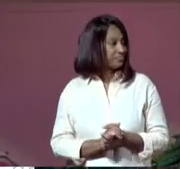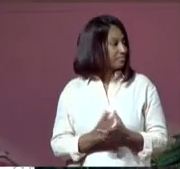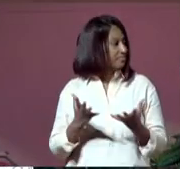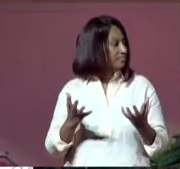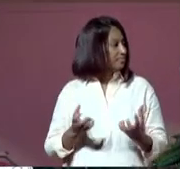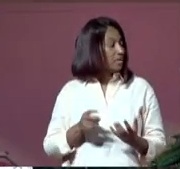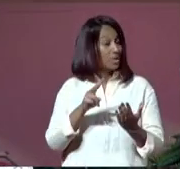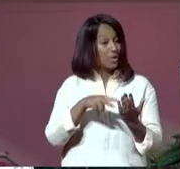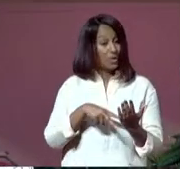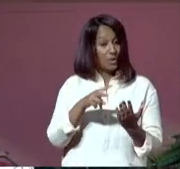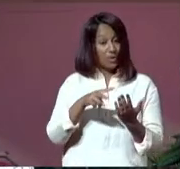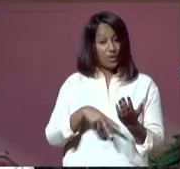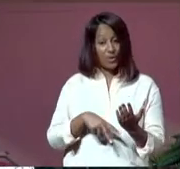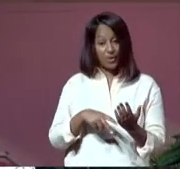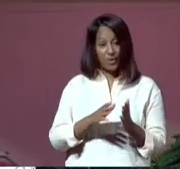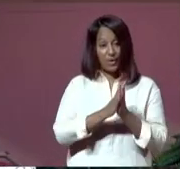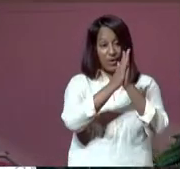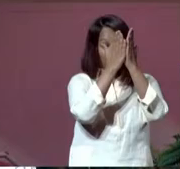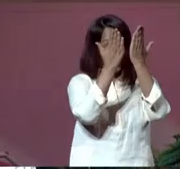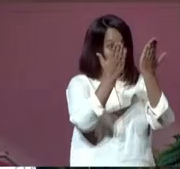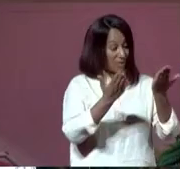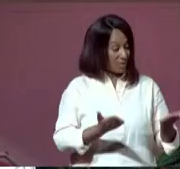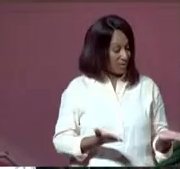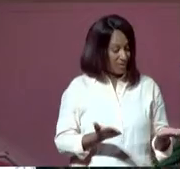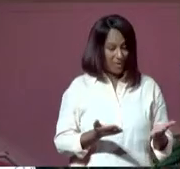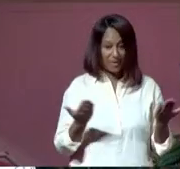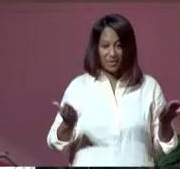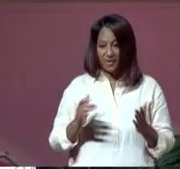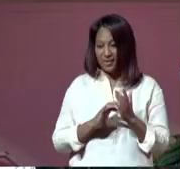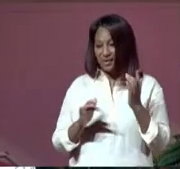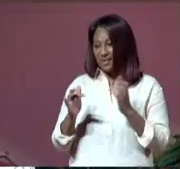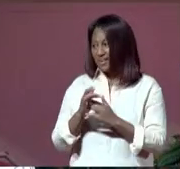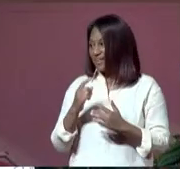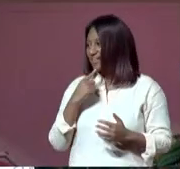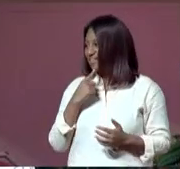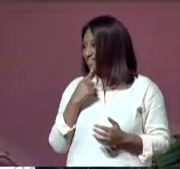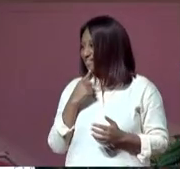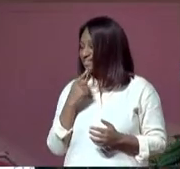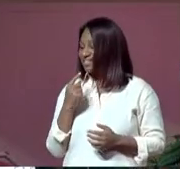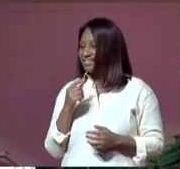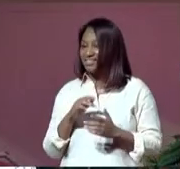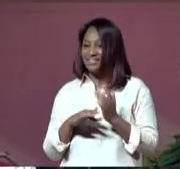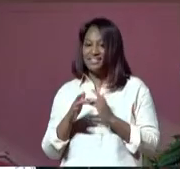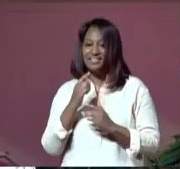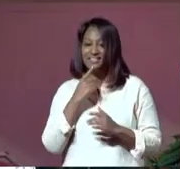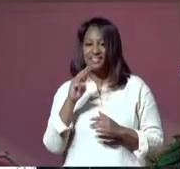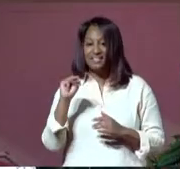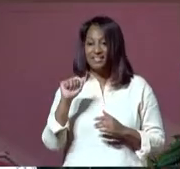So that this is what the Bible says. I'm going to just give you what Jesus said. Jesus says in